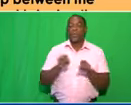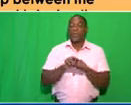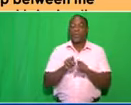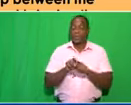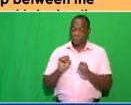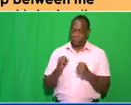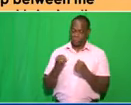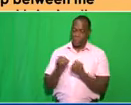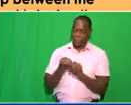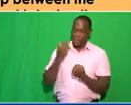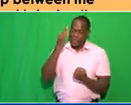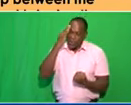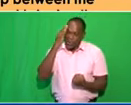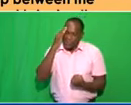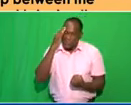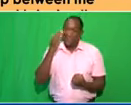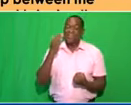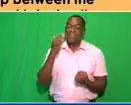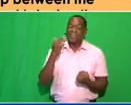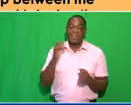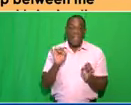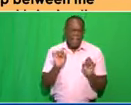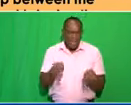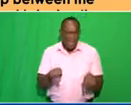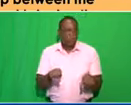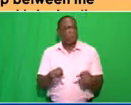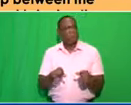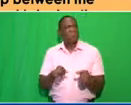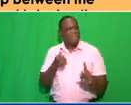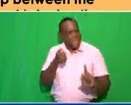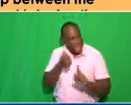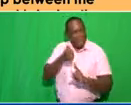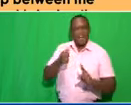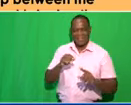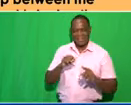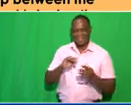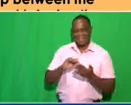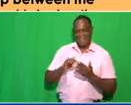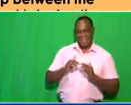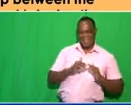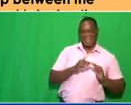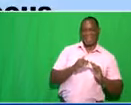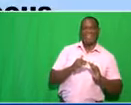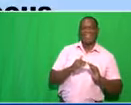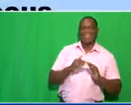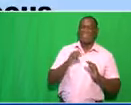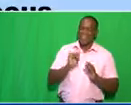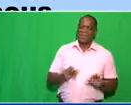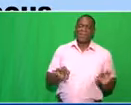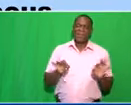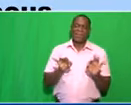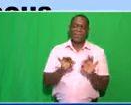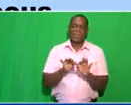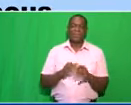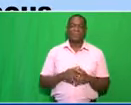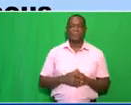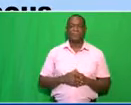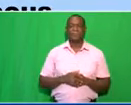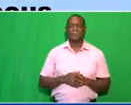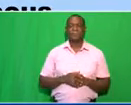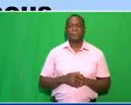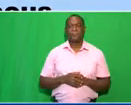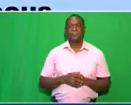consciousness and that ability to impact the society. So when we talk about what we want out of